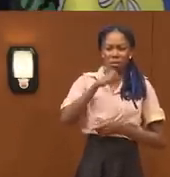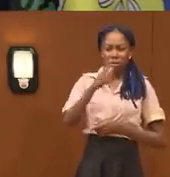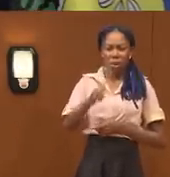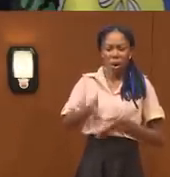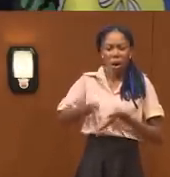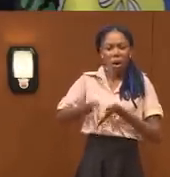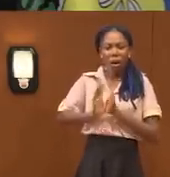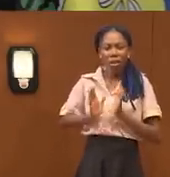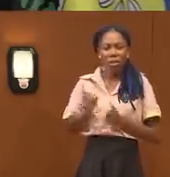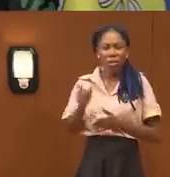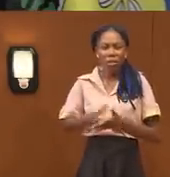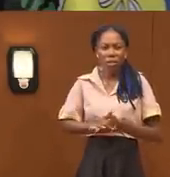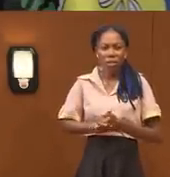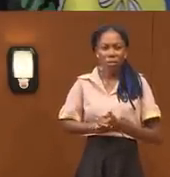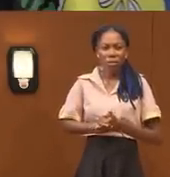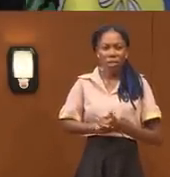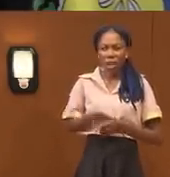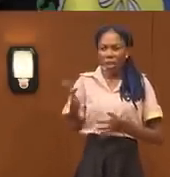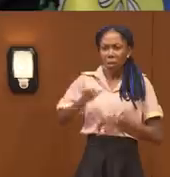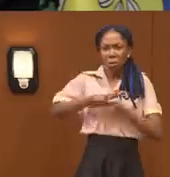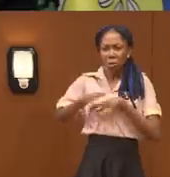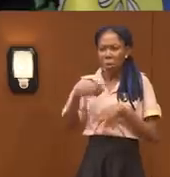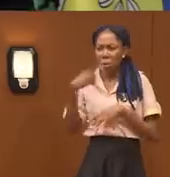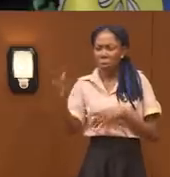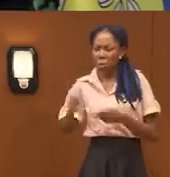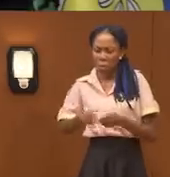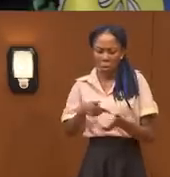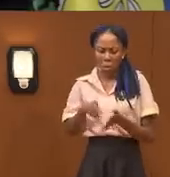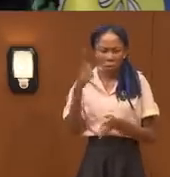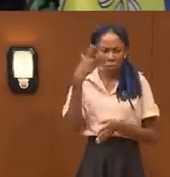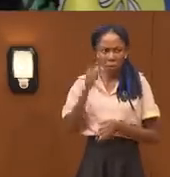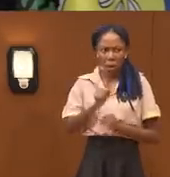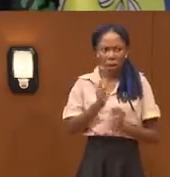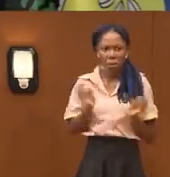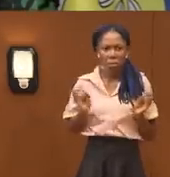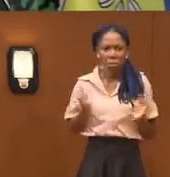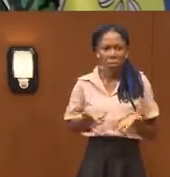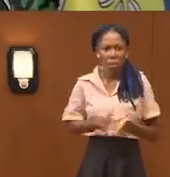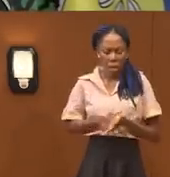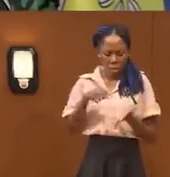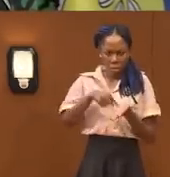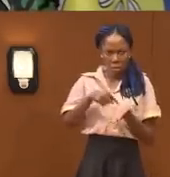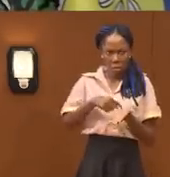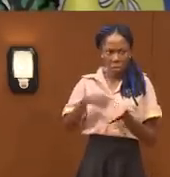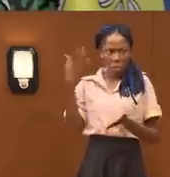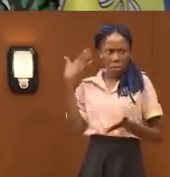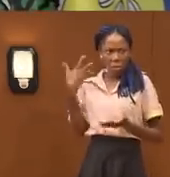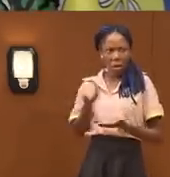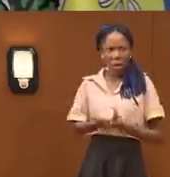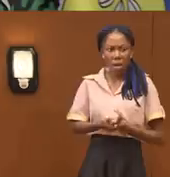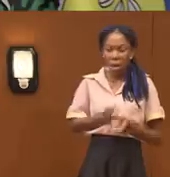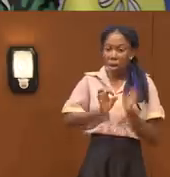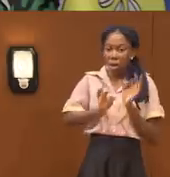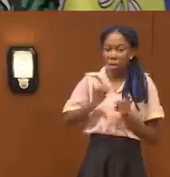claim in court, they are not asking you to pay for every dime that is outstanding. Otherwise, I award the